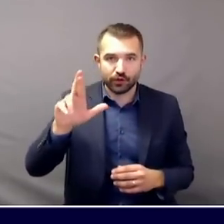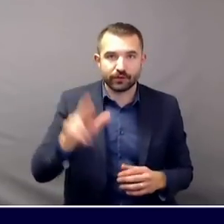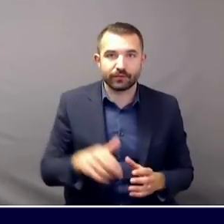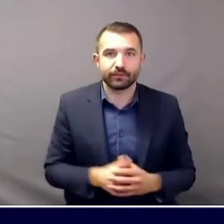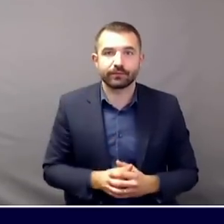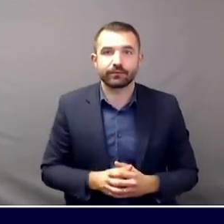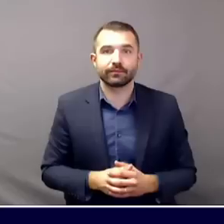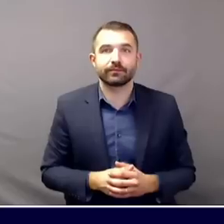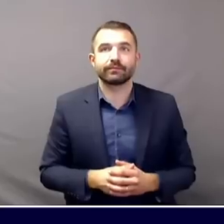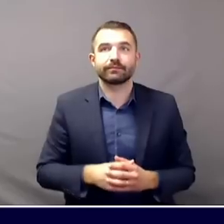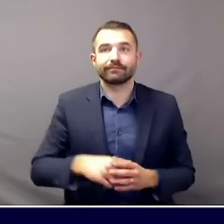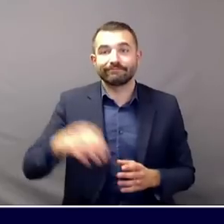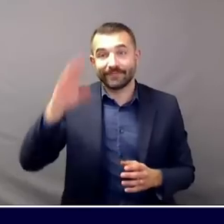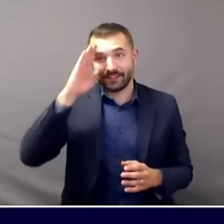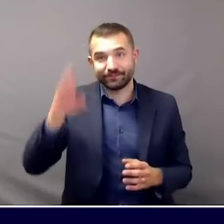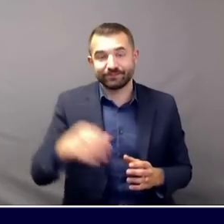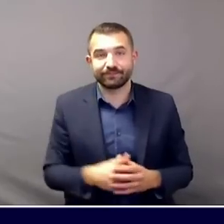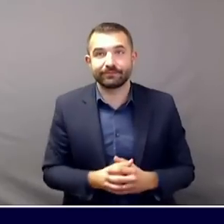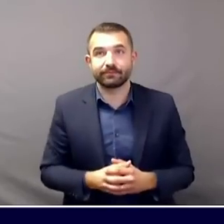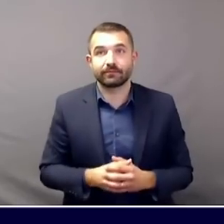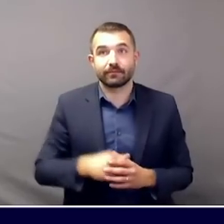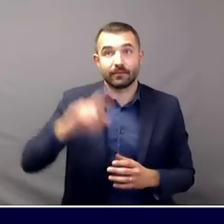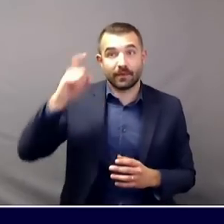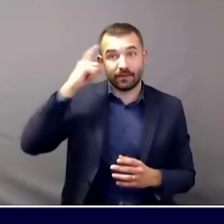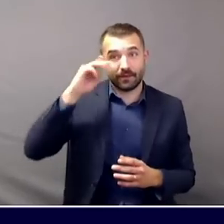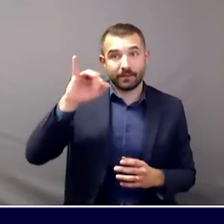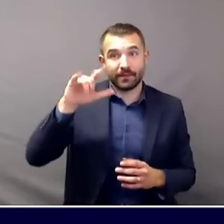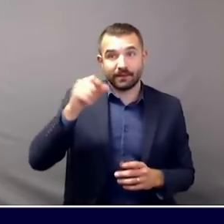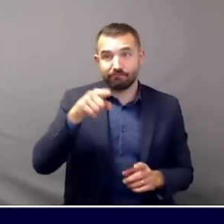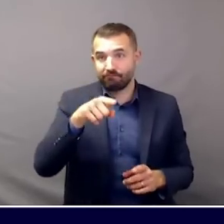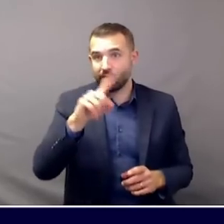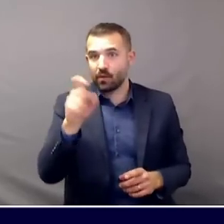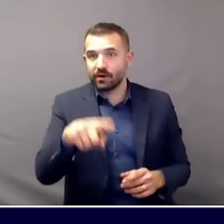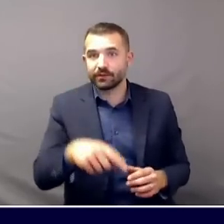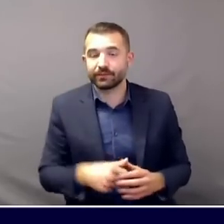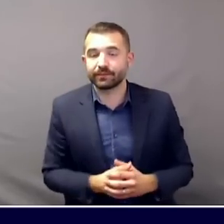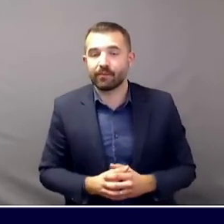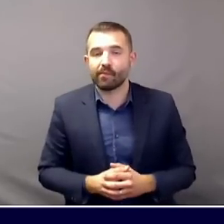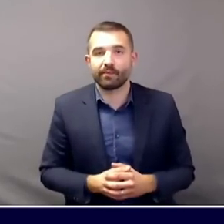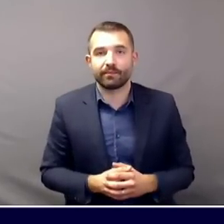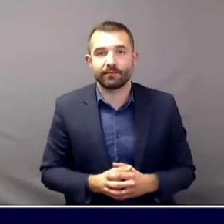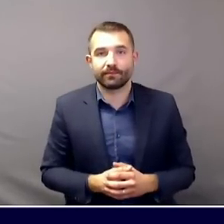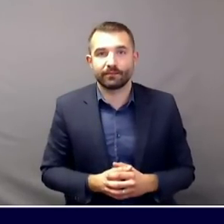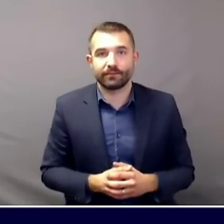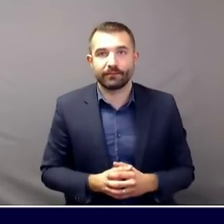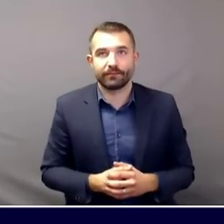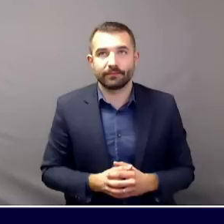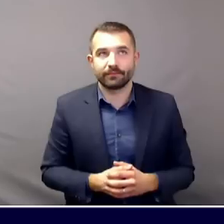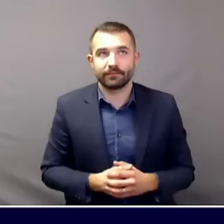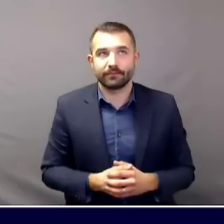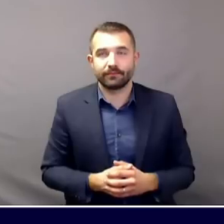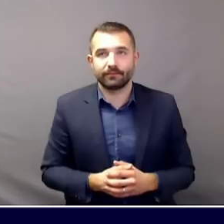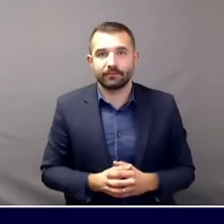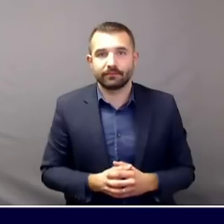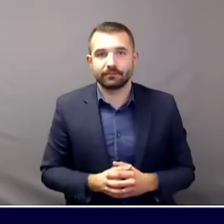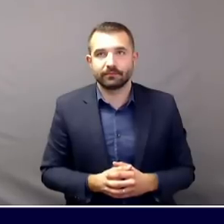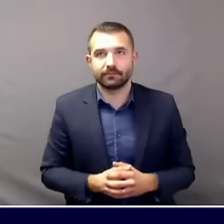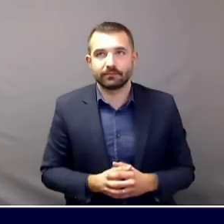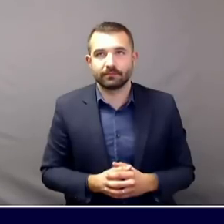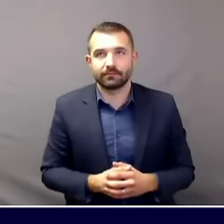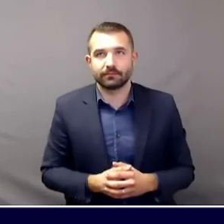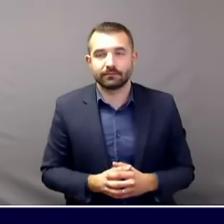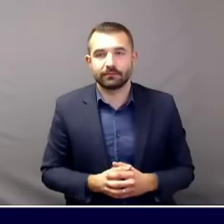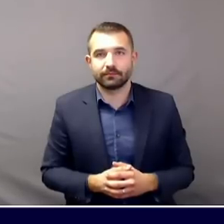Yes, hi. This question is for Governor Mills. Considering the high, levels of